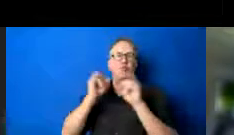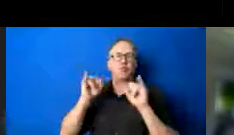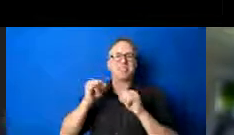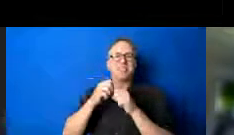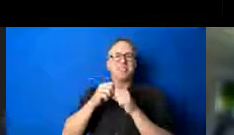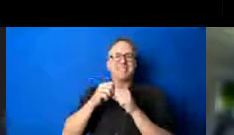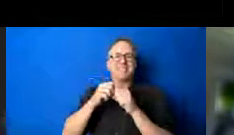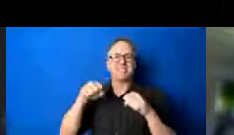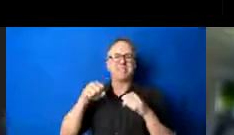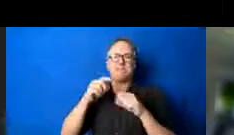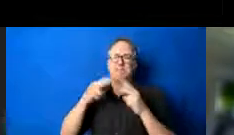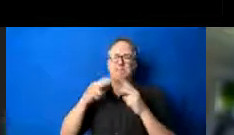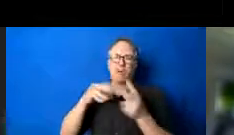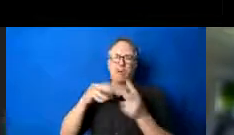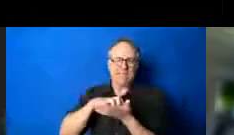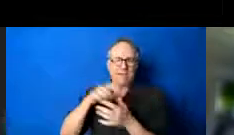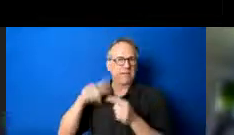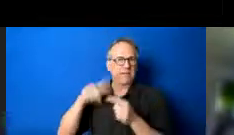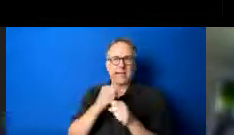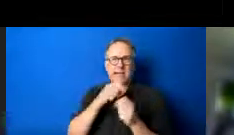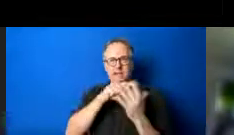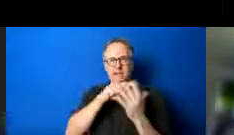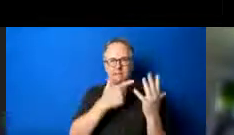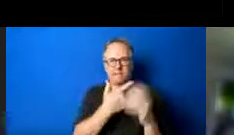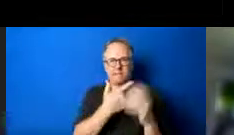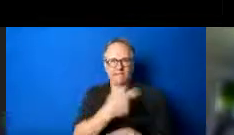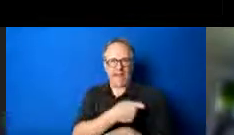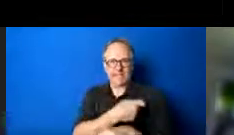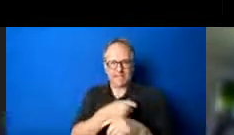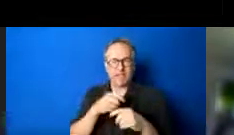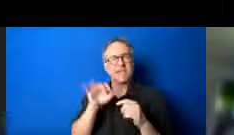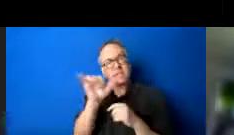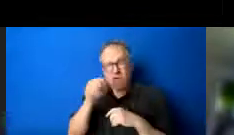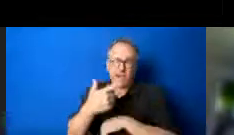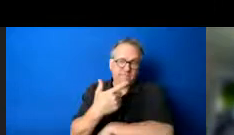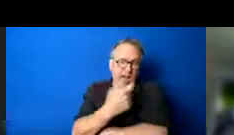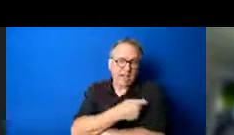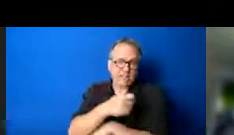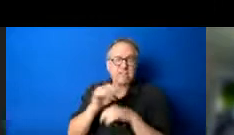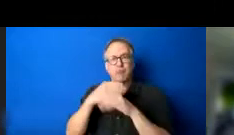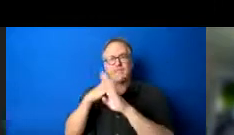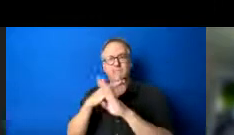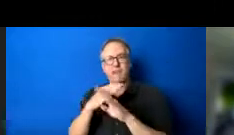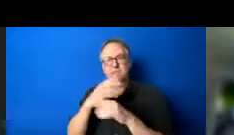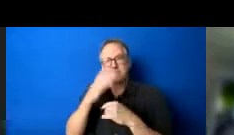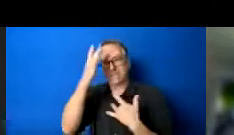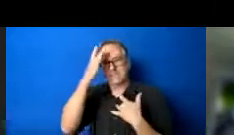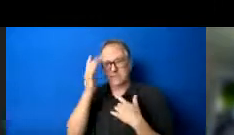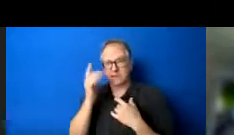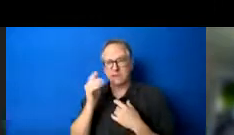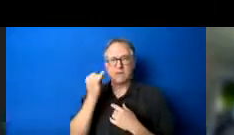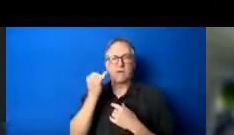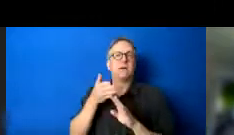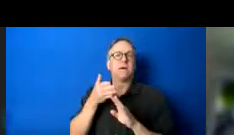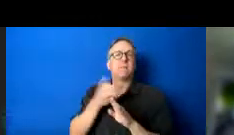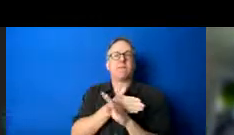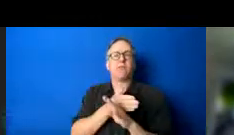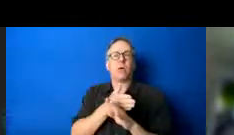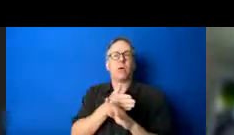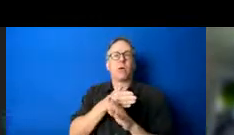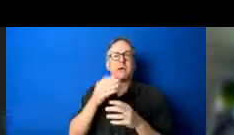can't receive a vaccine. It's kind of like a vaccine. It's a preventative medication. So before someone gets